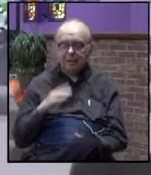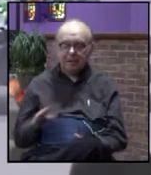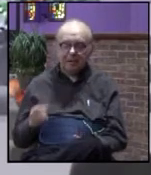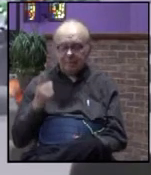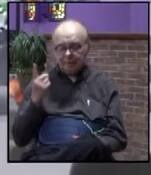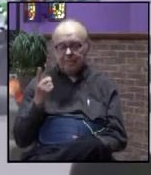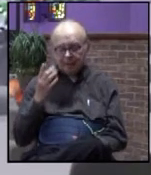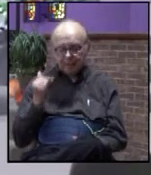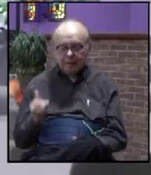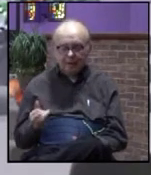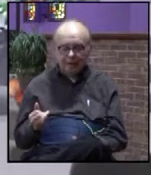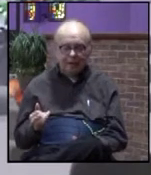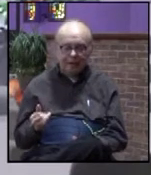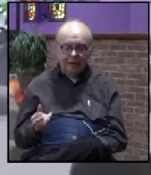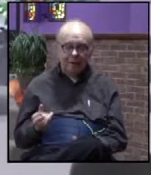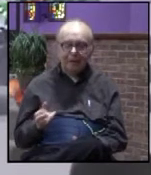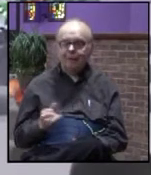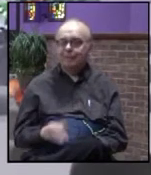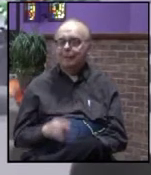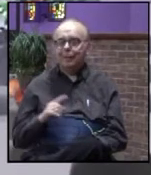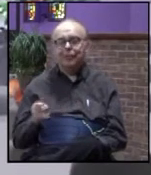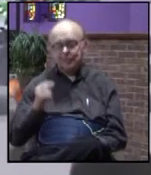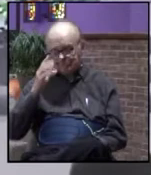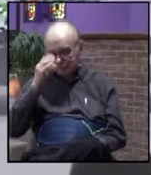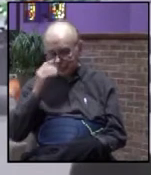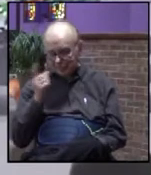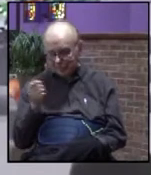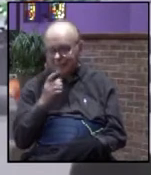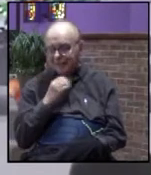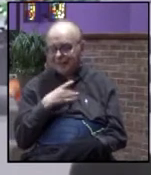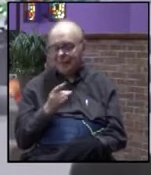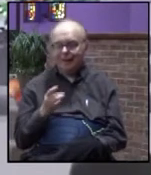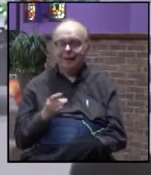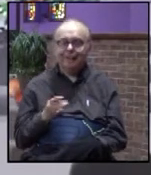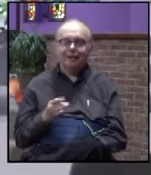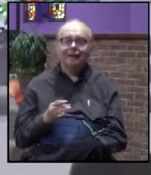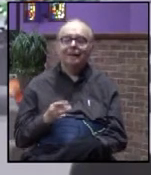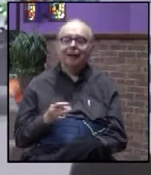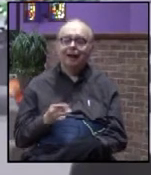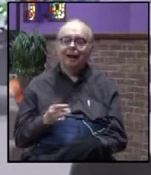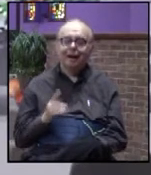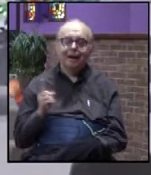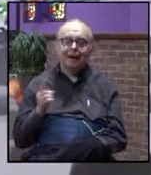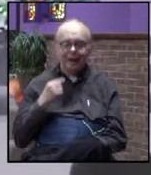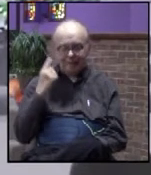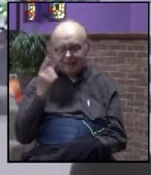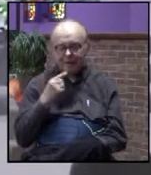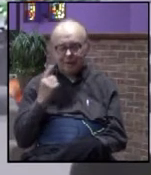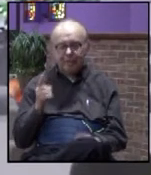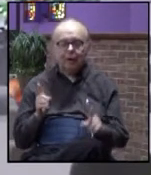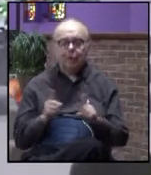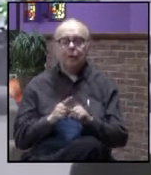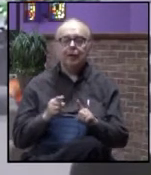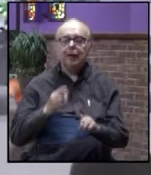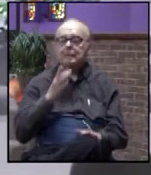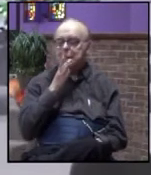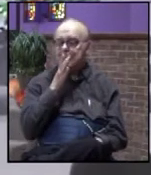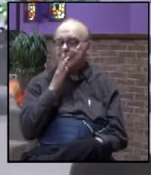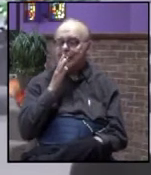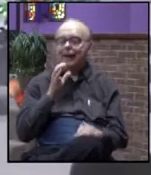understand why she liked all the other boys than me. It was not a good sight. It was one of those faces that only your mom could love.